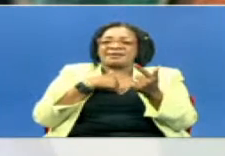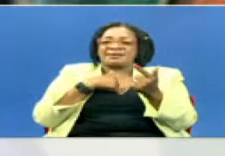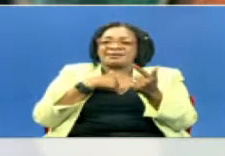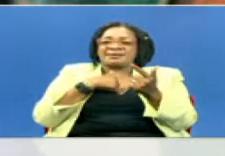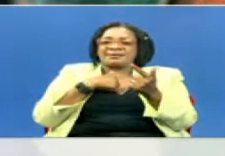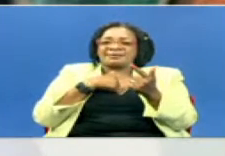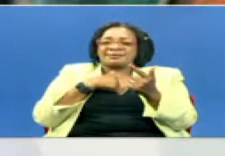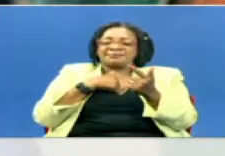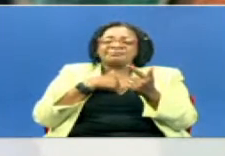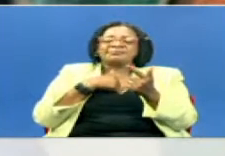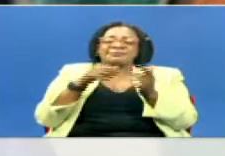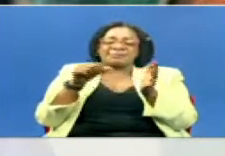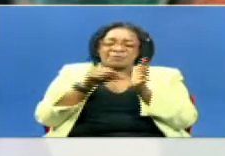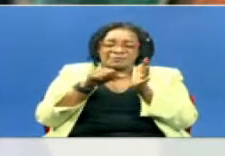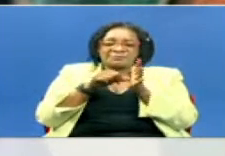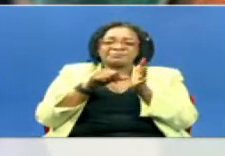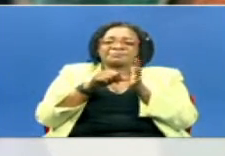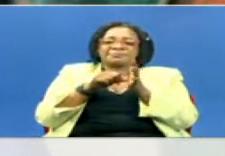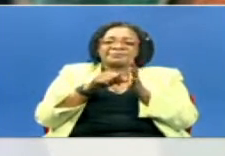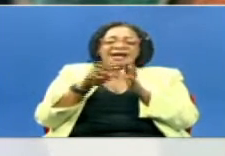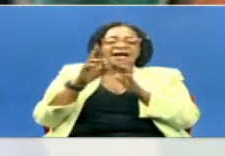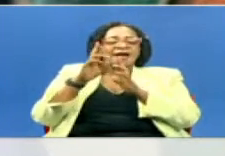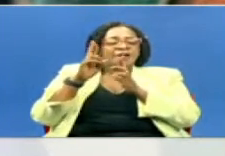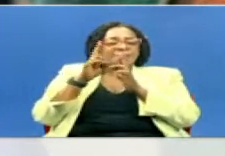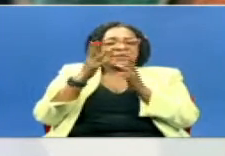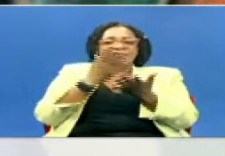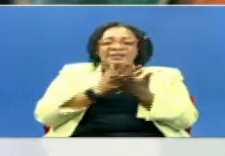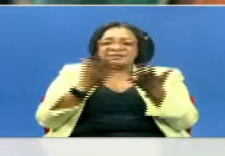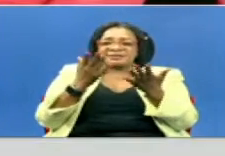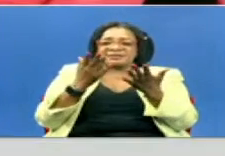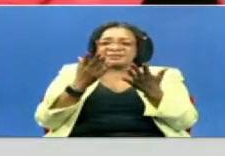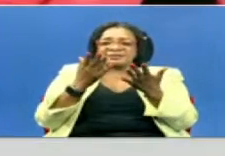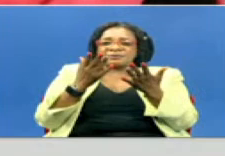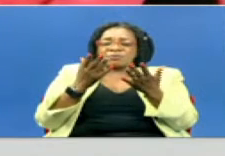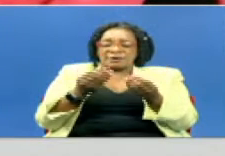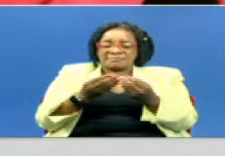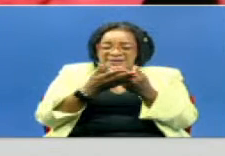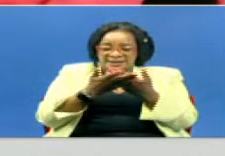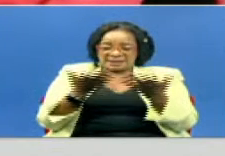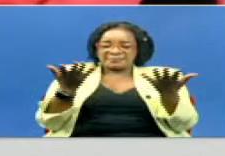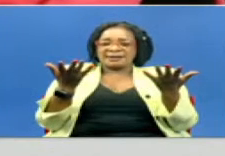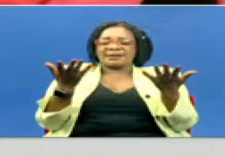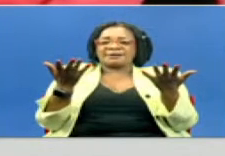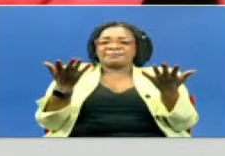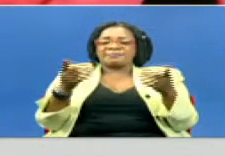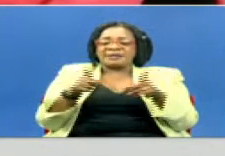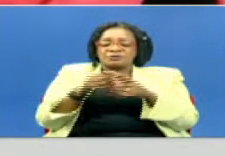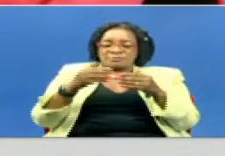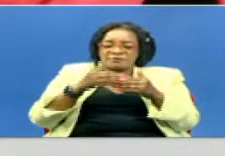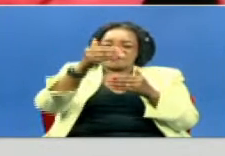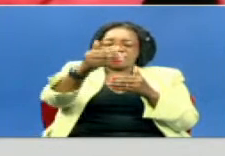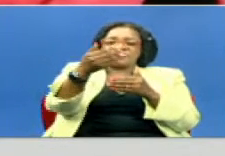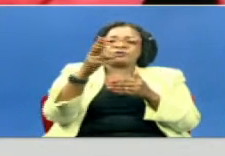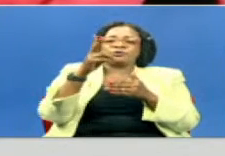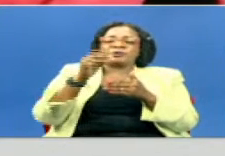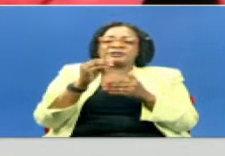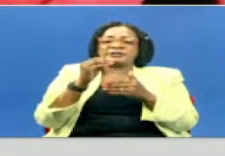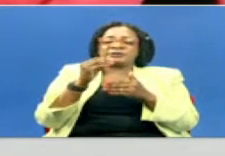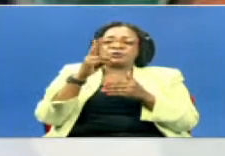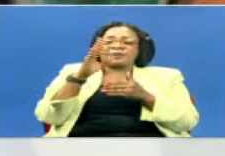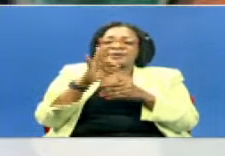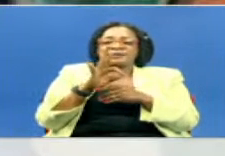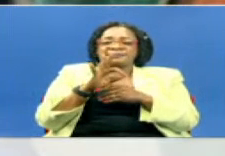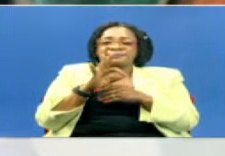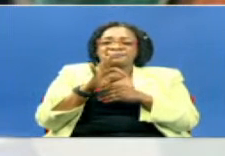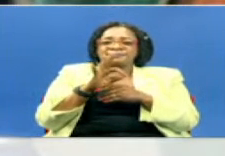matter, and I hope that things will be laid bare as we move forward into 2023.